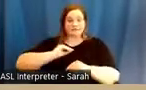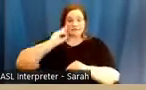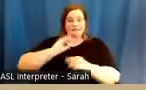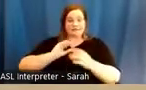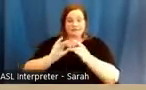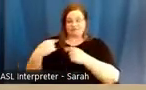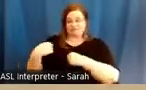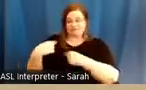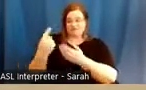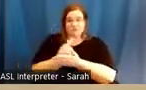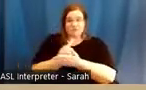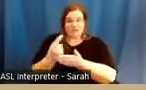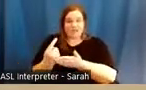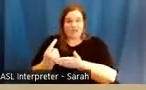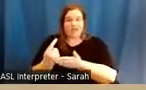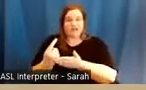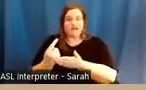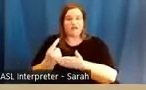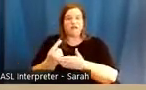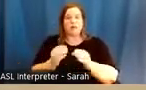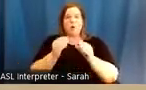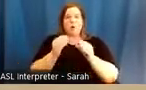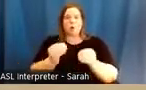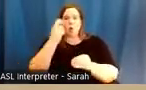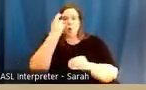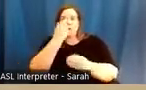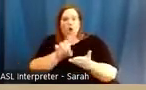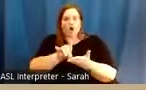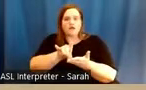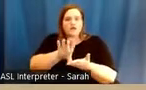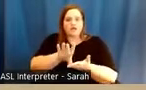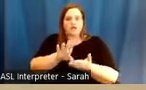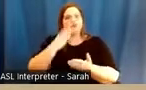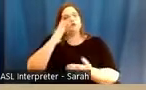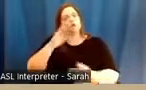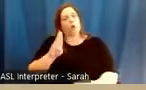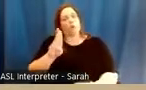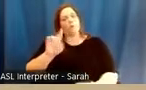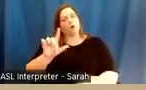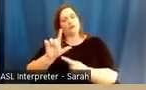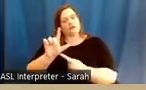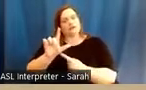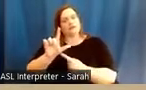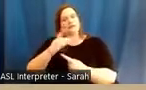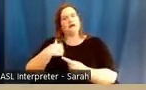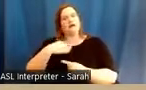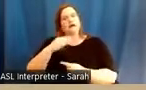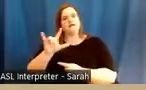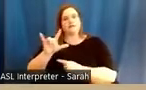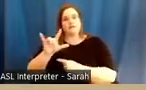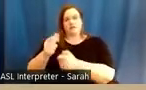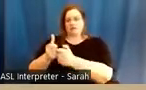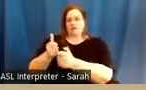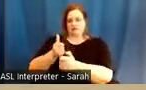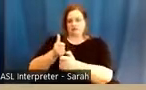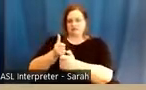week or so about no-cause evictions, and we know that Burlington at least has a bill that passed through the House and Senate that